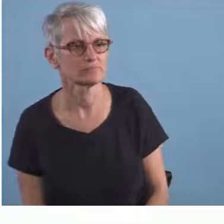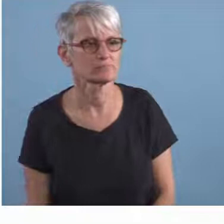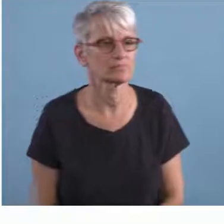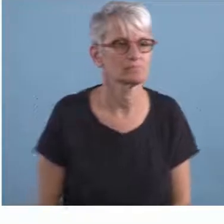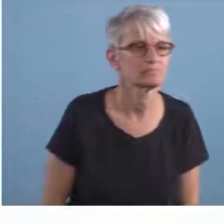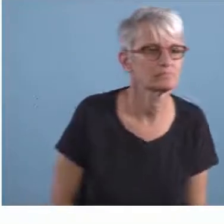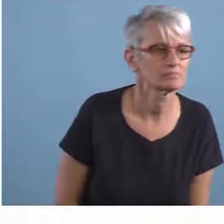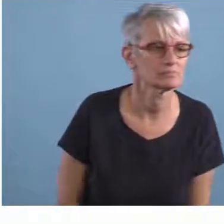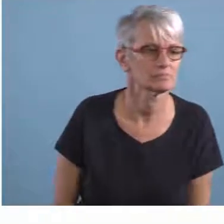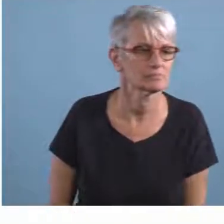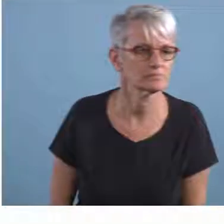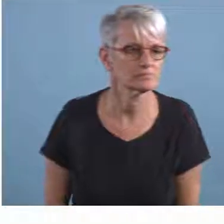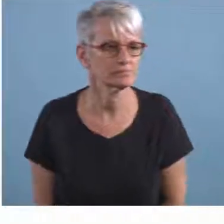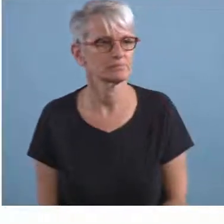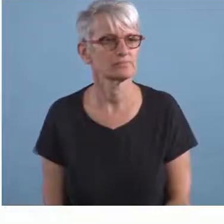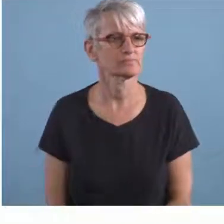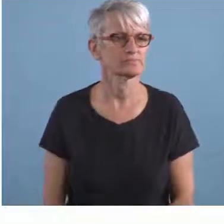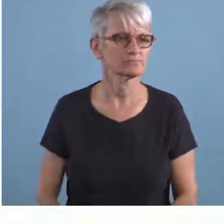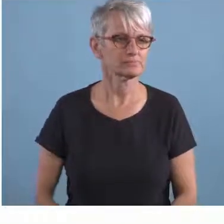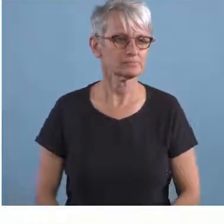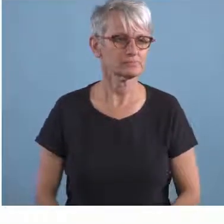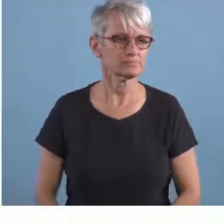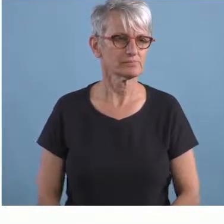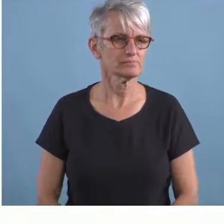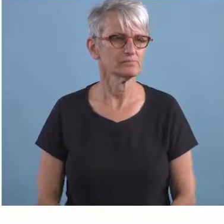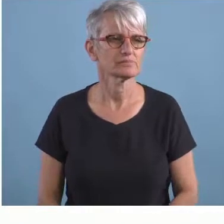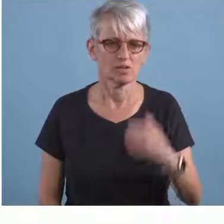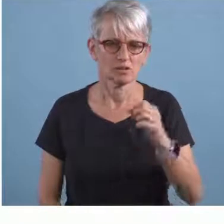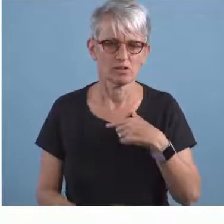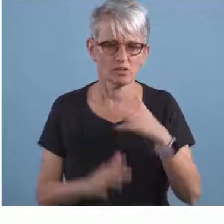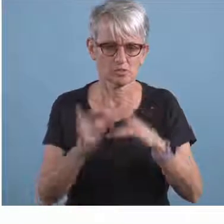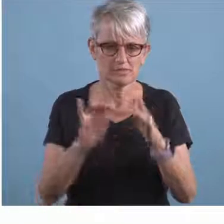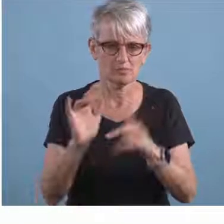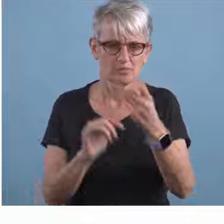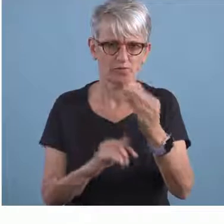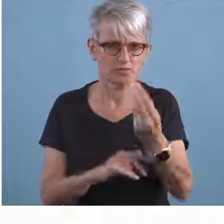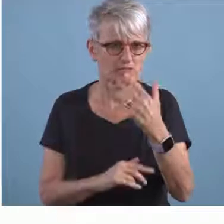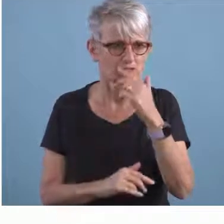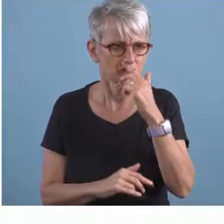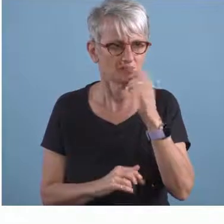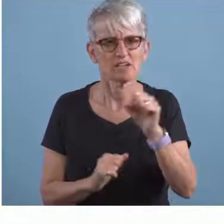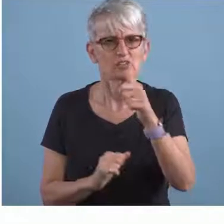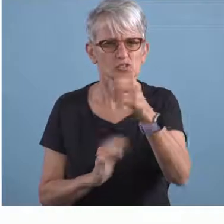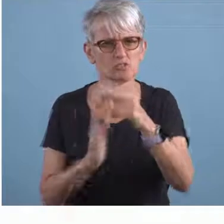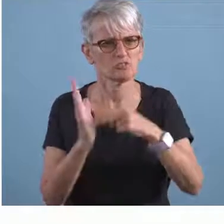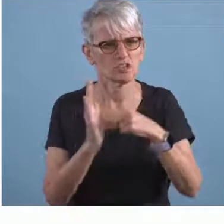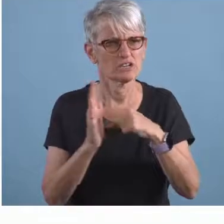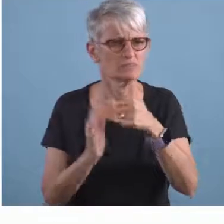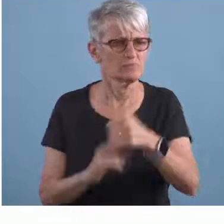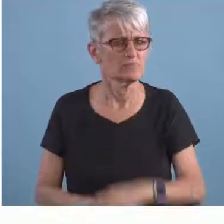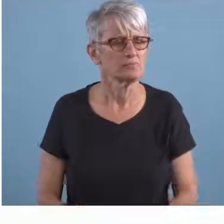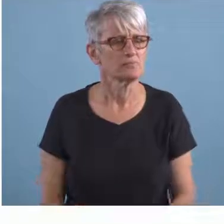I'm going to advance a couple of slides. You're welcome to read those practical tips,